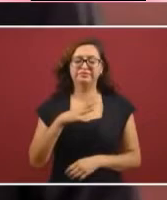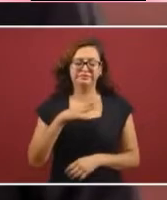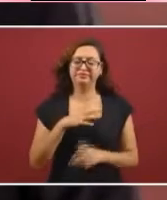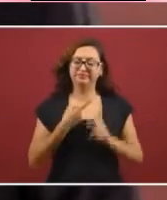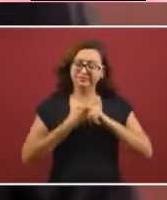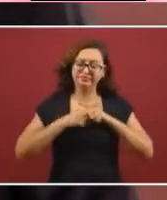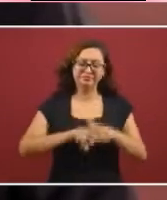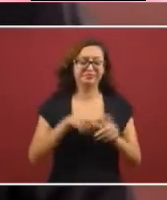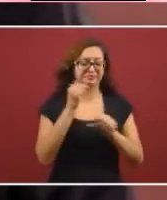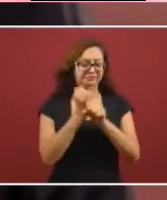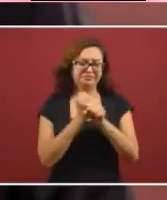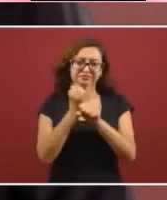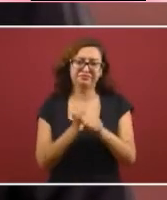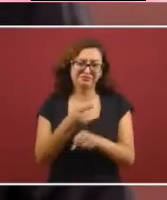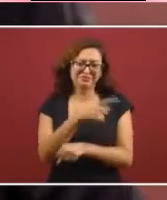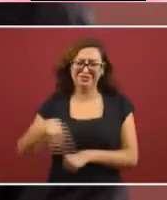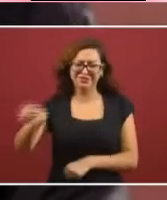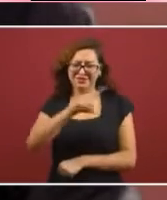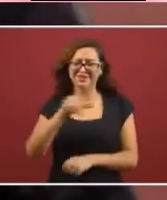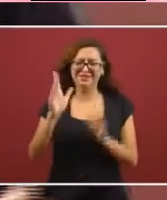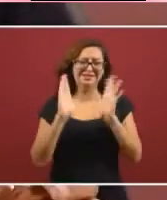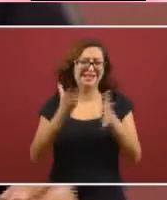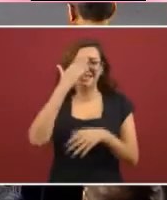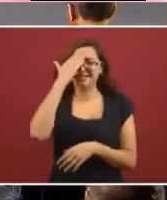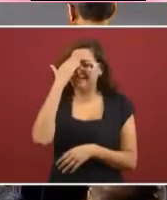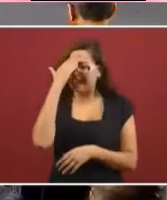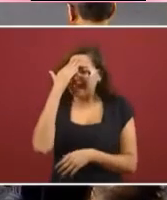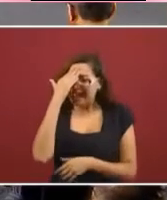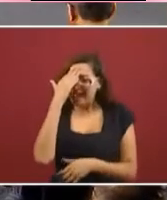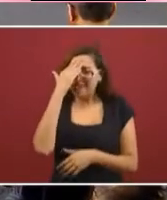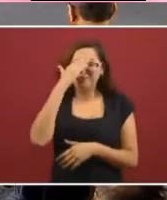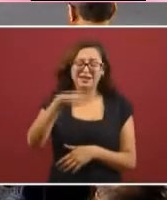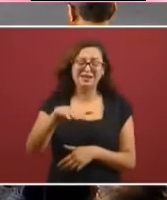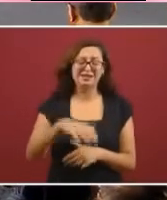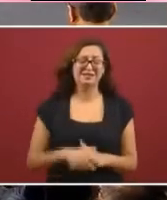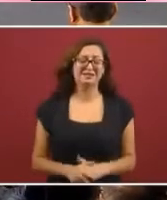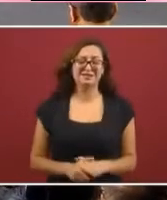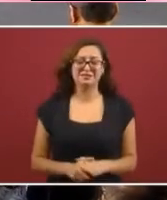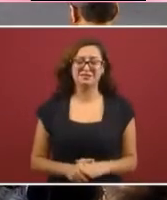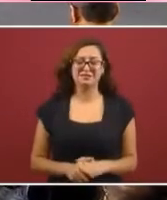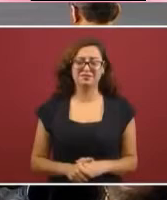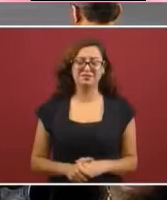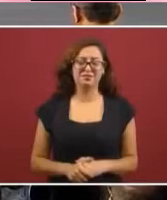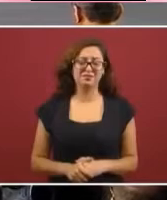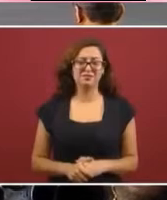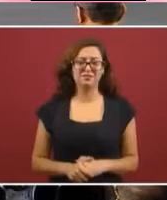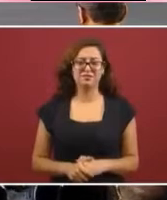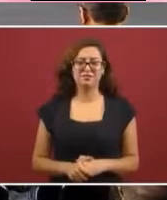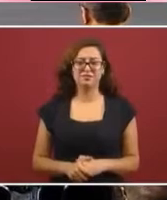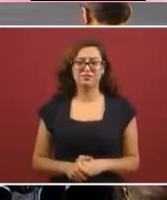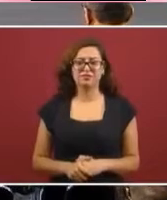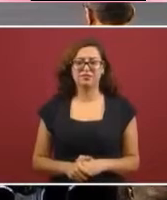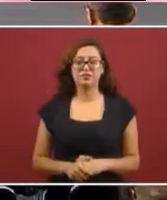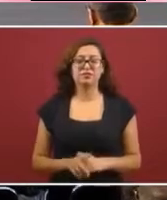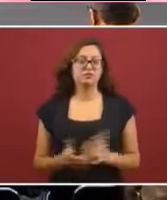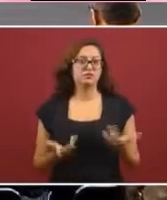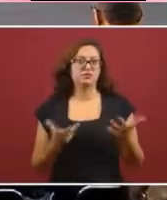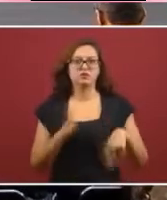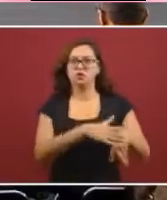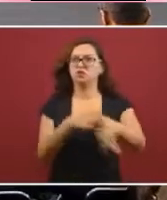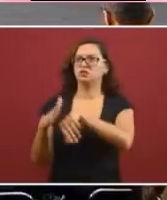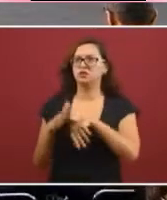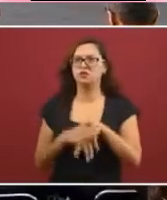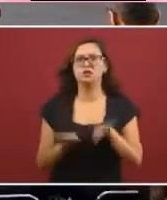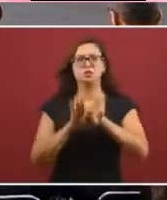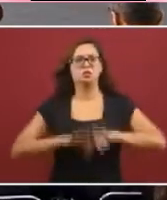Lo mismo. Because the same thing, they did this whole campaign defending the